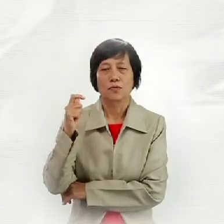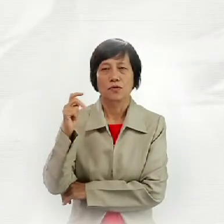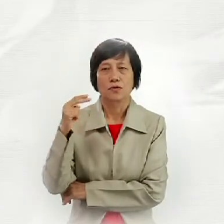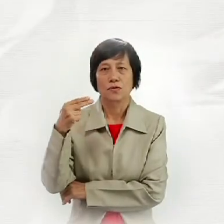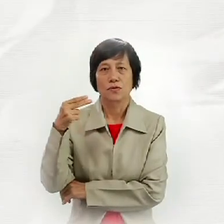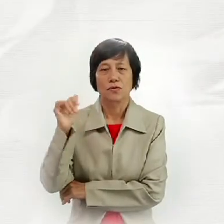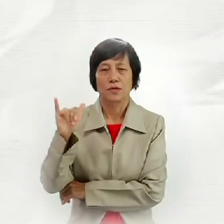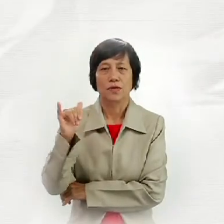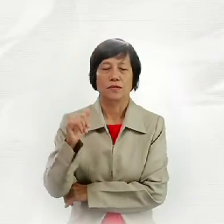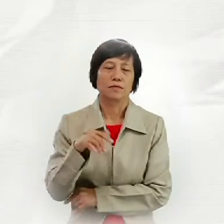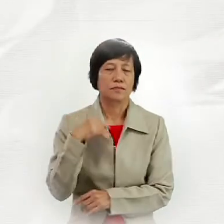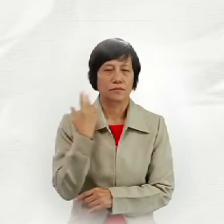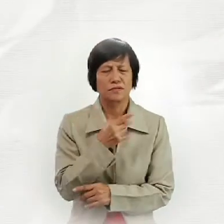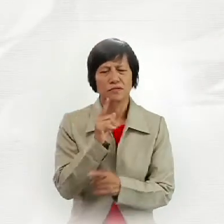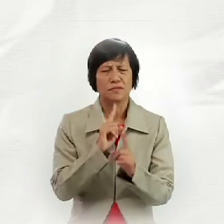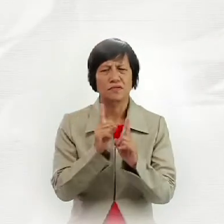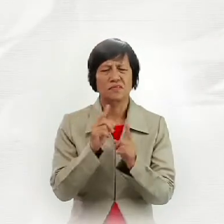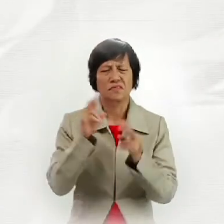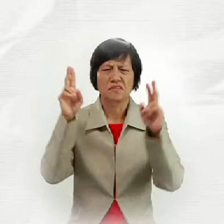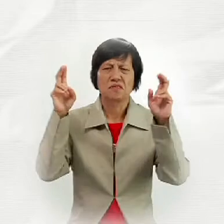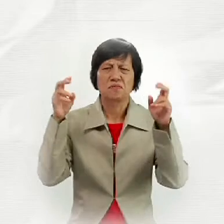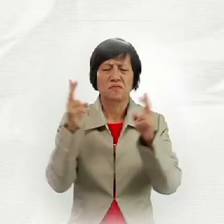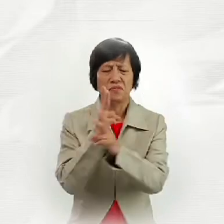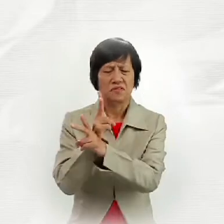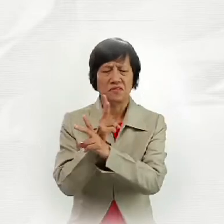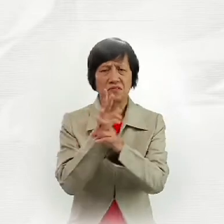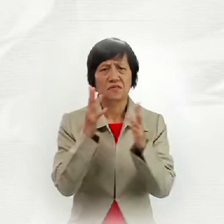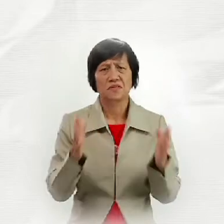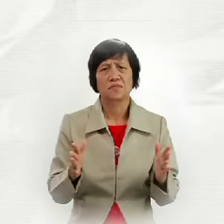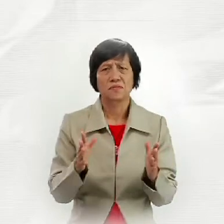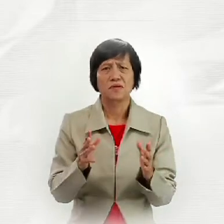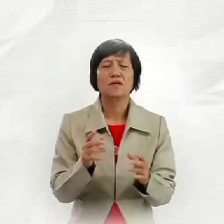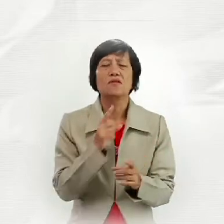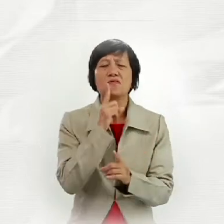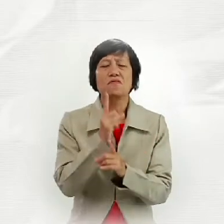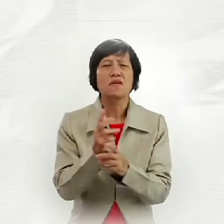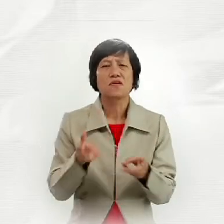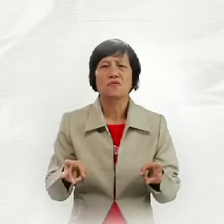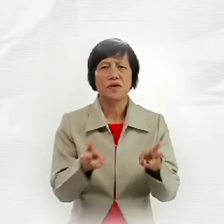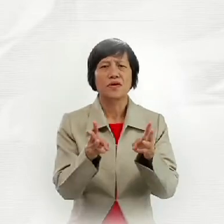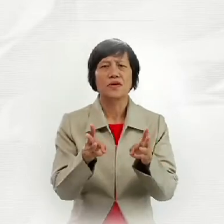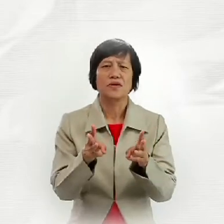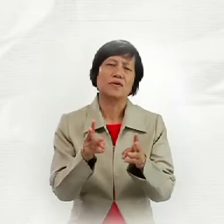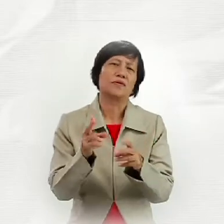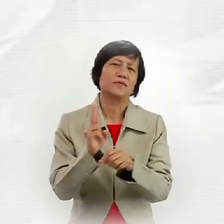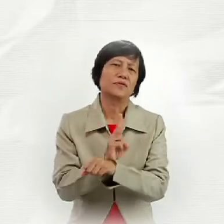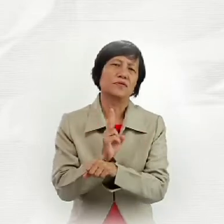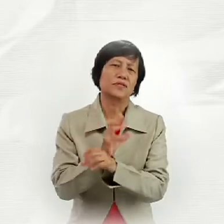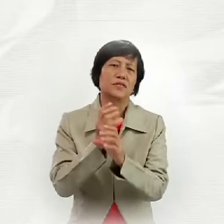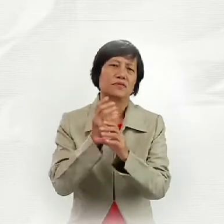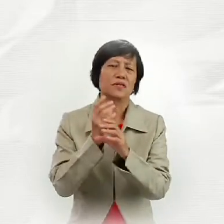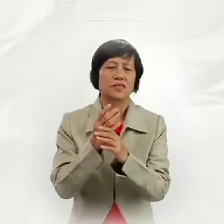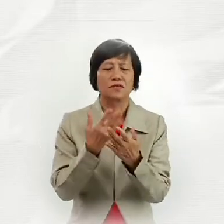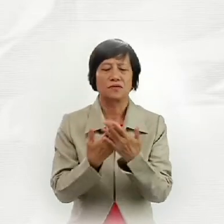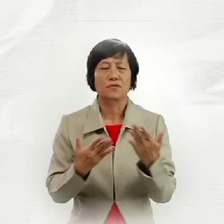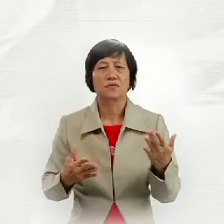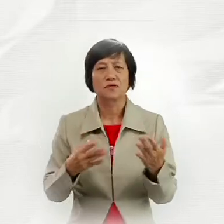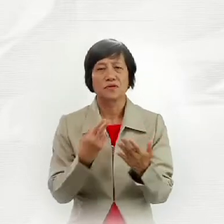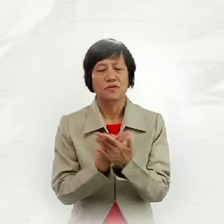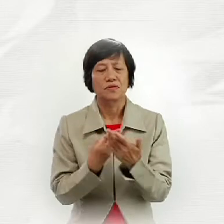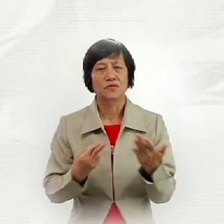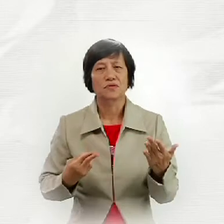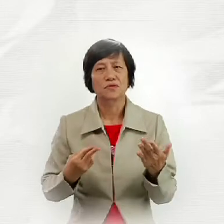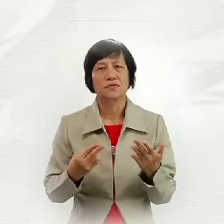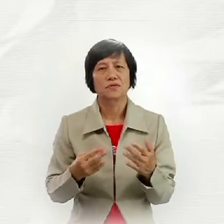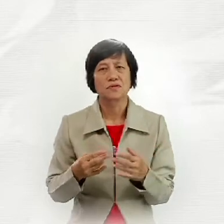stewardship, the proper way of handling created goods, resources in